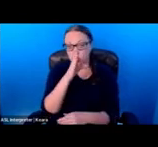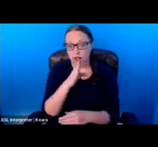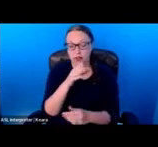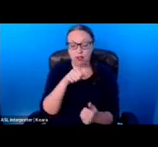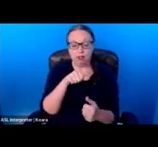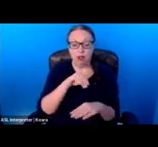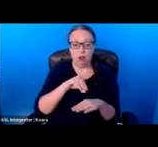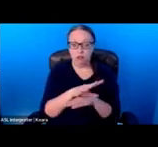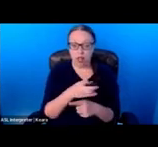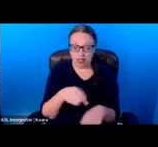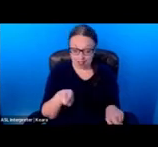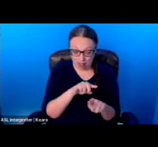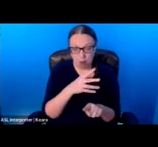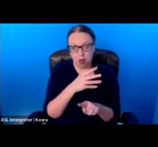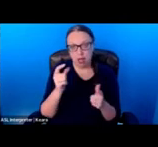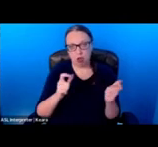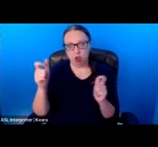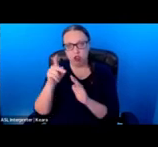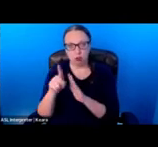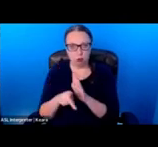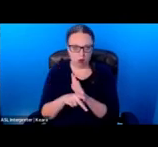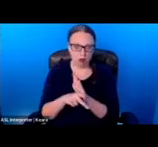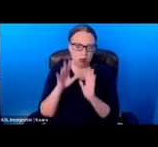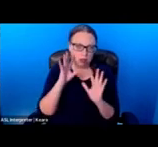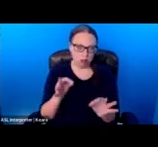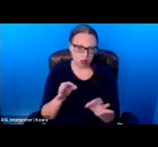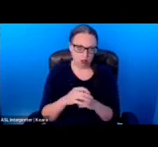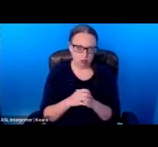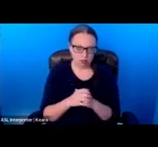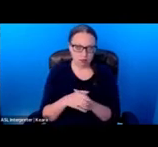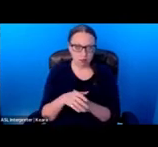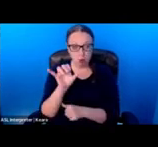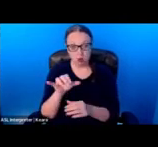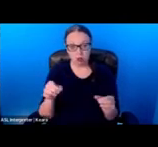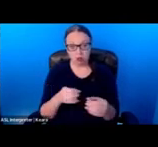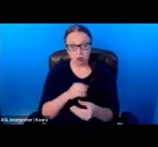as you can see, this office was created, and it's